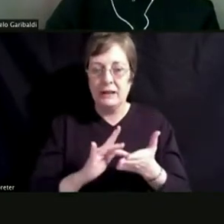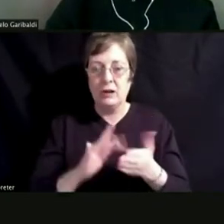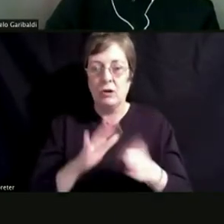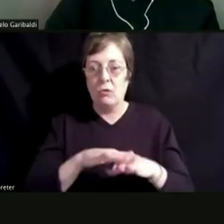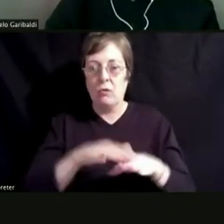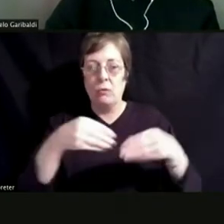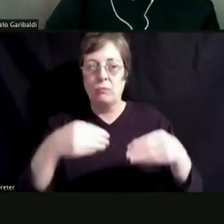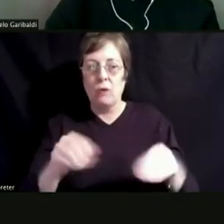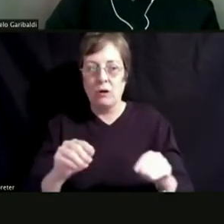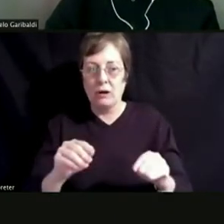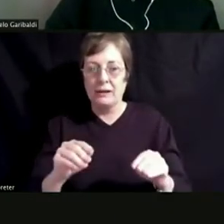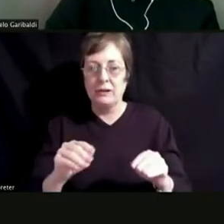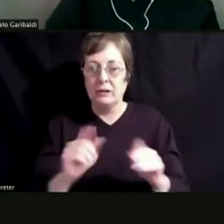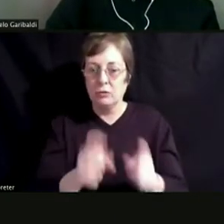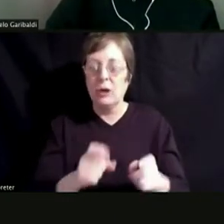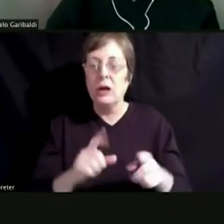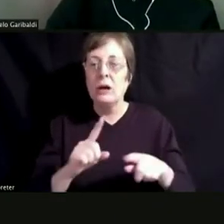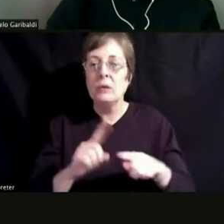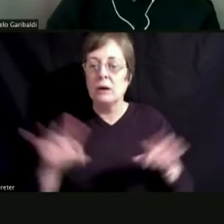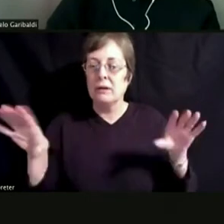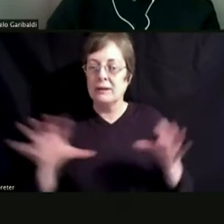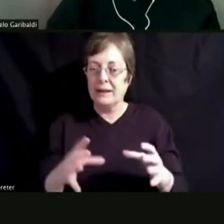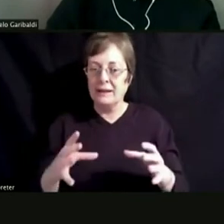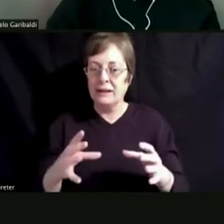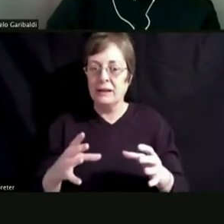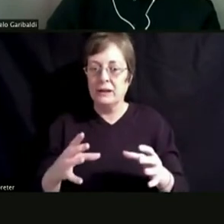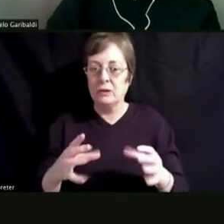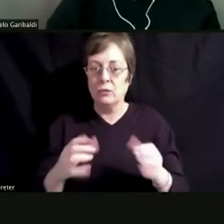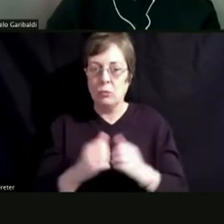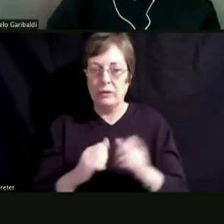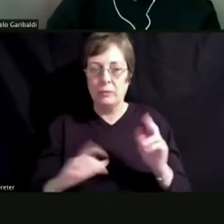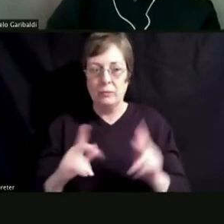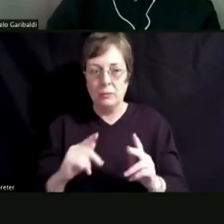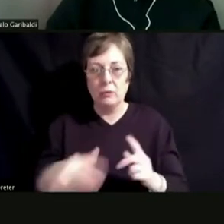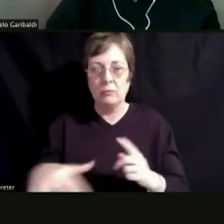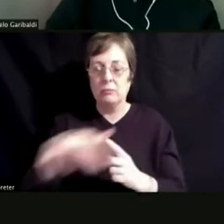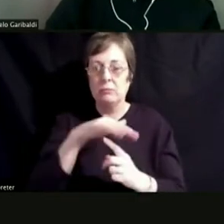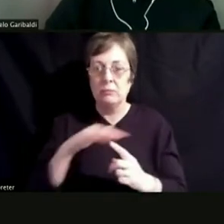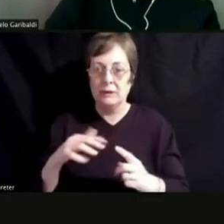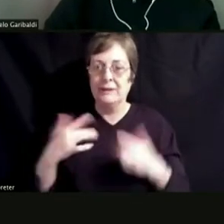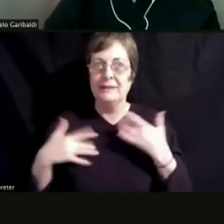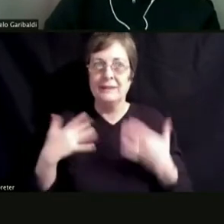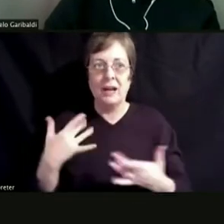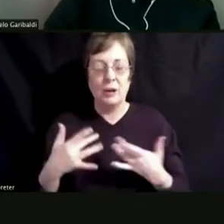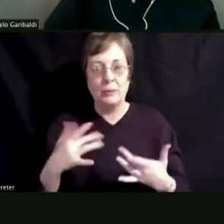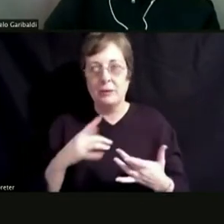you're around and the excitement, is one of a kind.